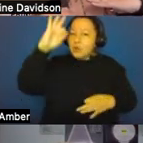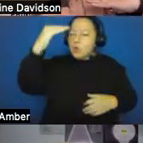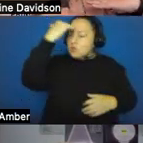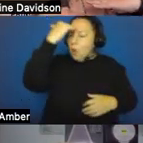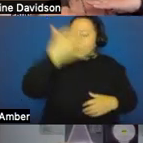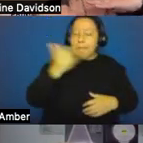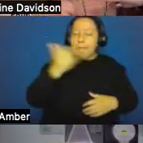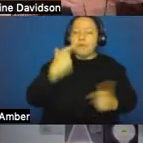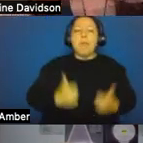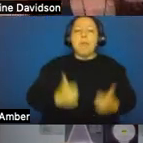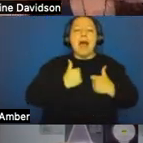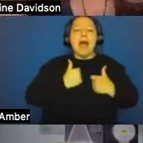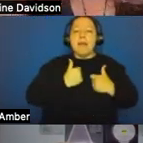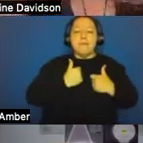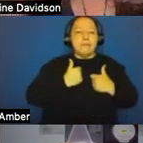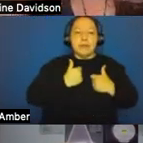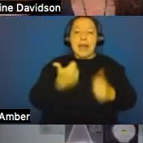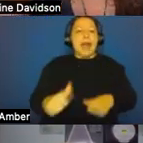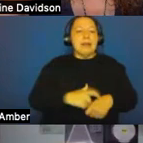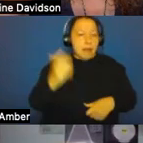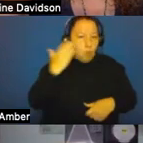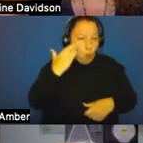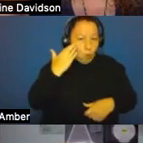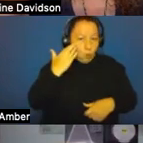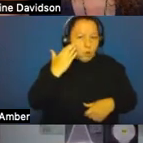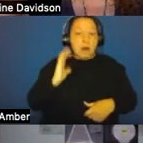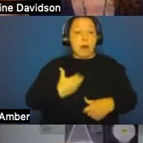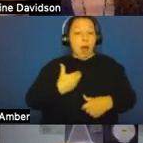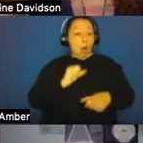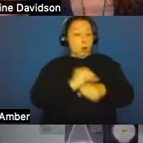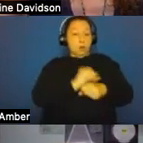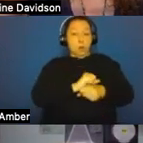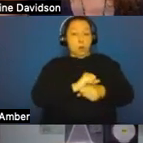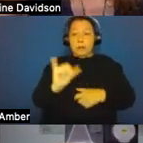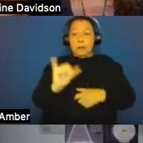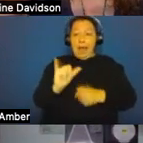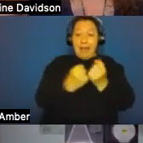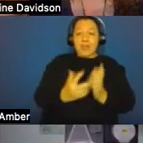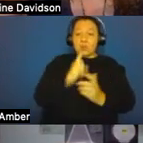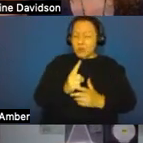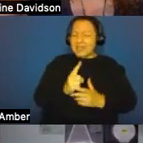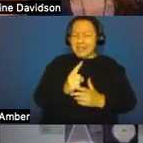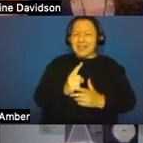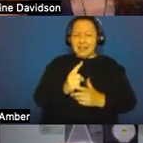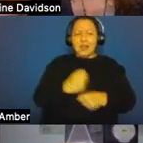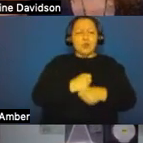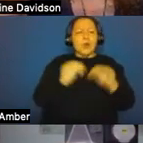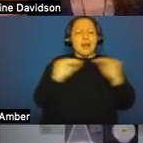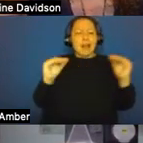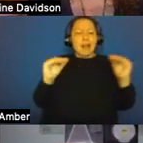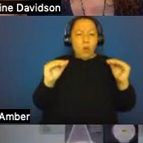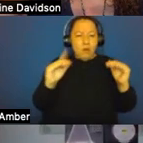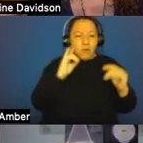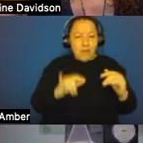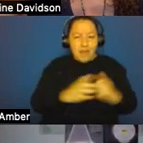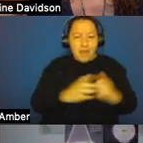any given time. So our role as advocates is to level that out. And when we think about the person we're working with,